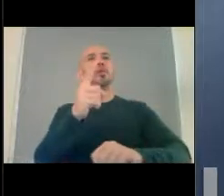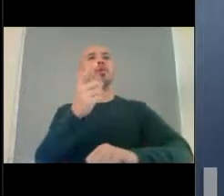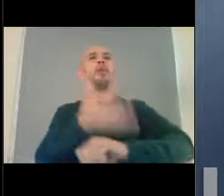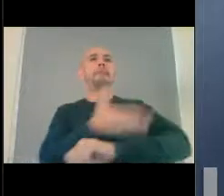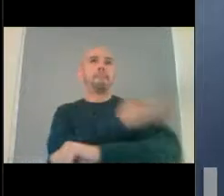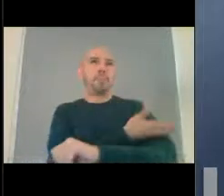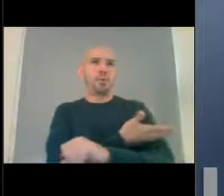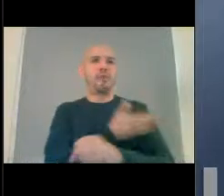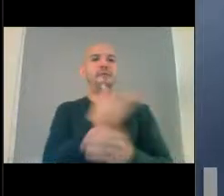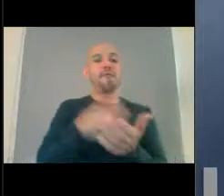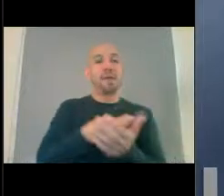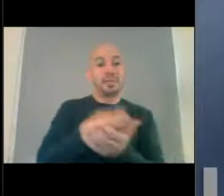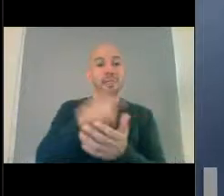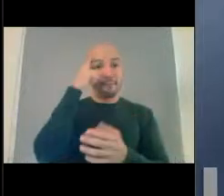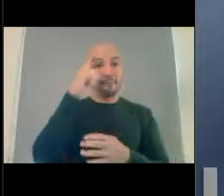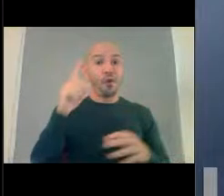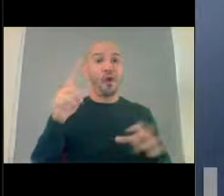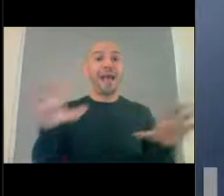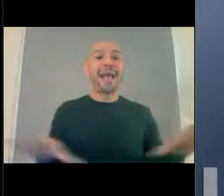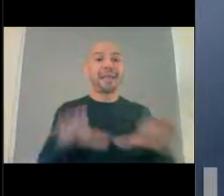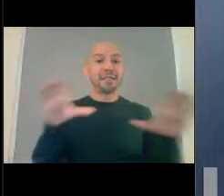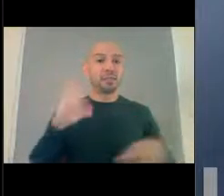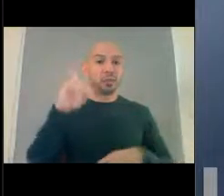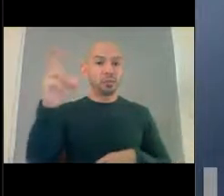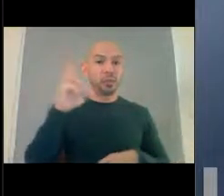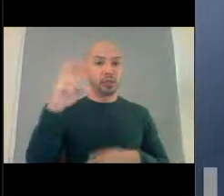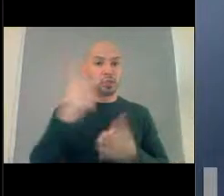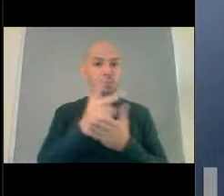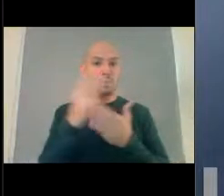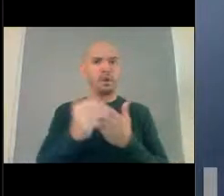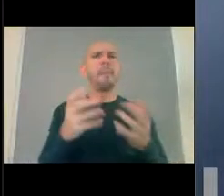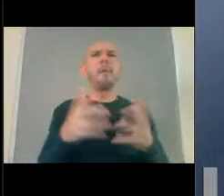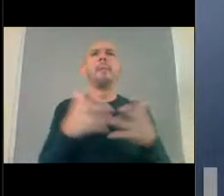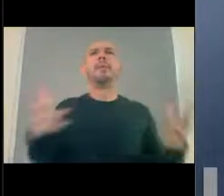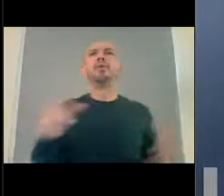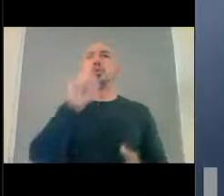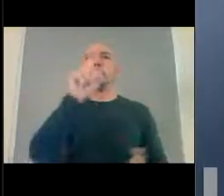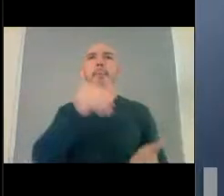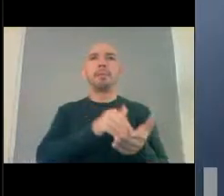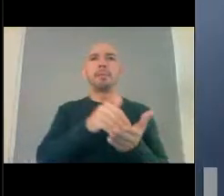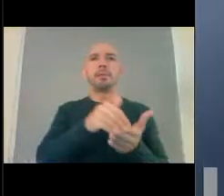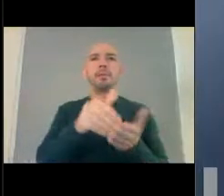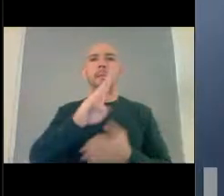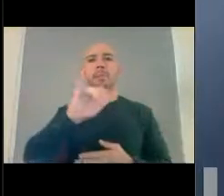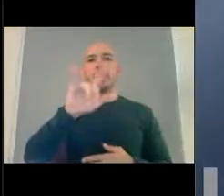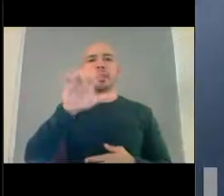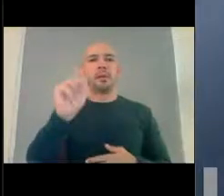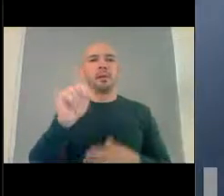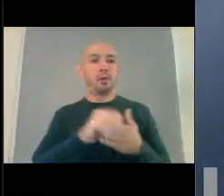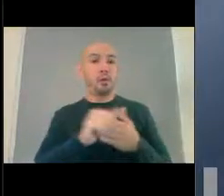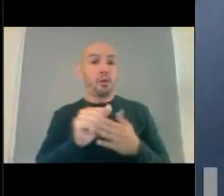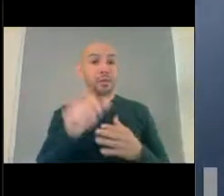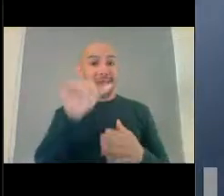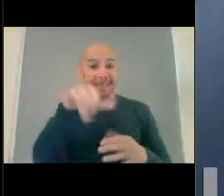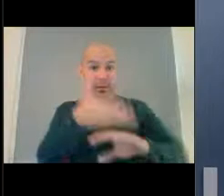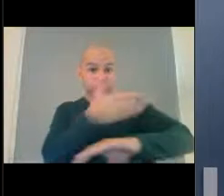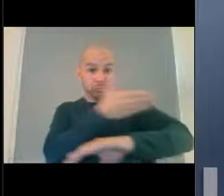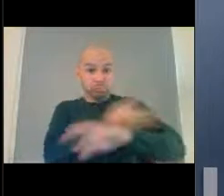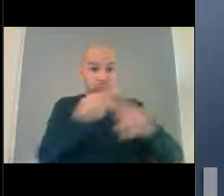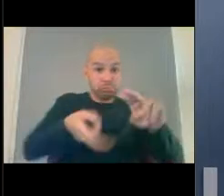cycle of the active transportation program by one billion dollars from the state's general fund as you know this augmentation was the